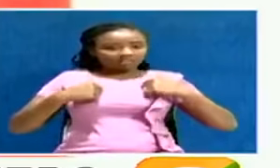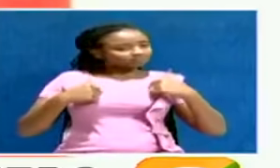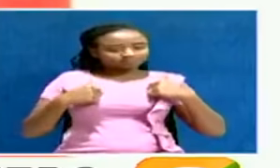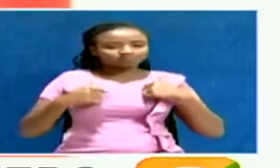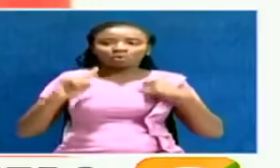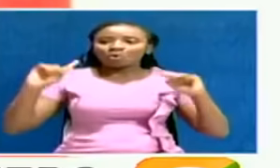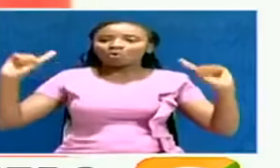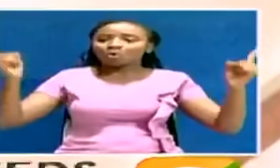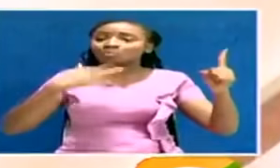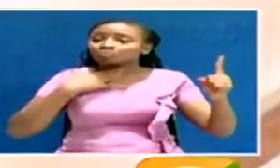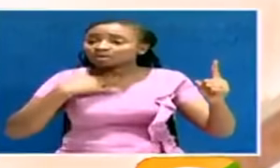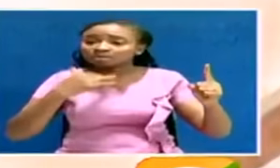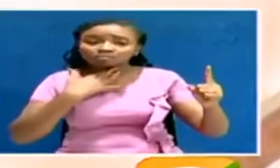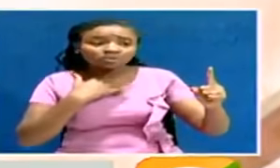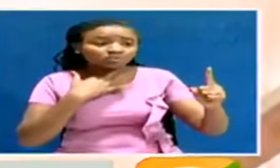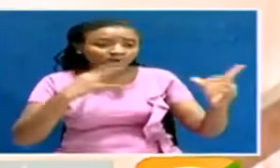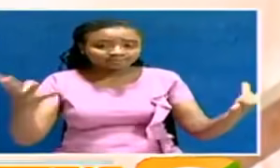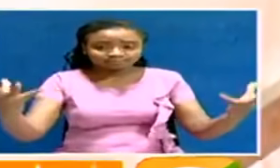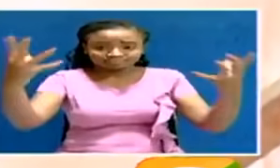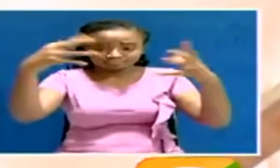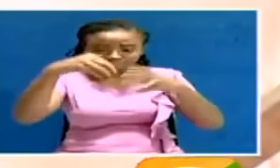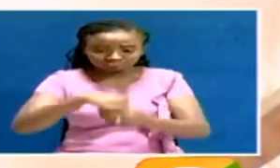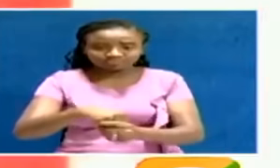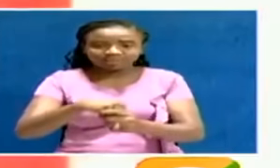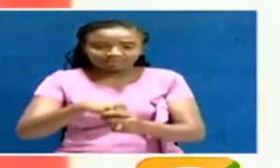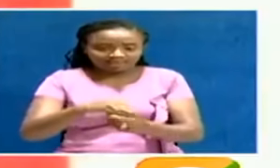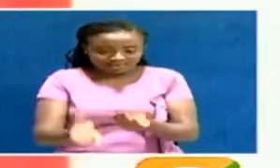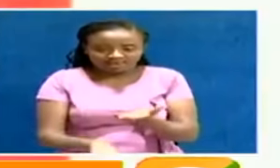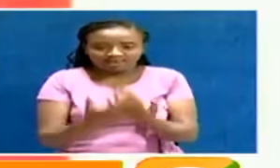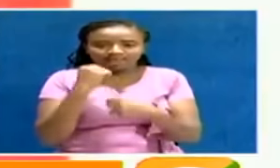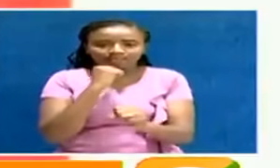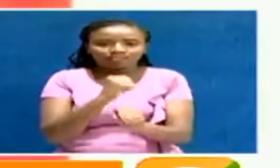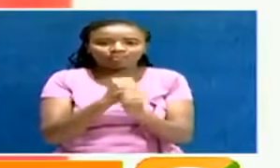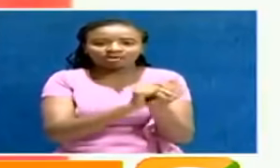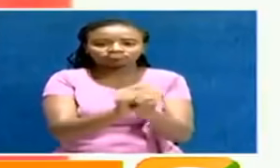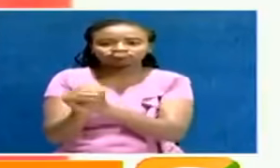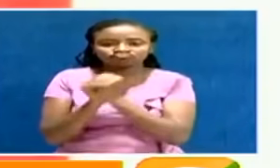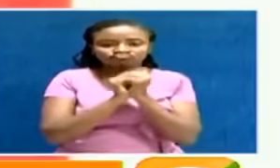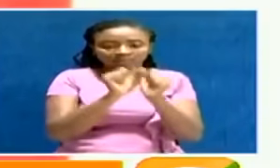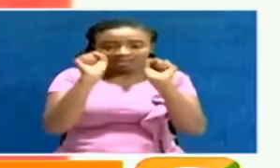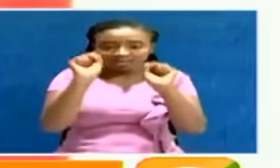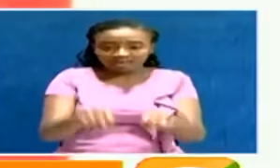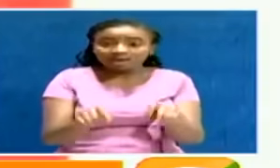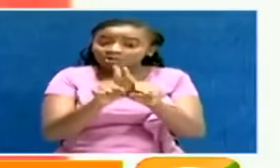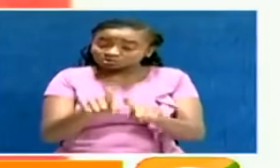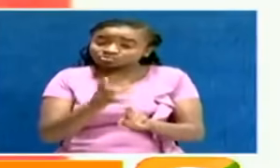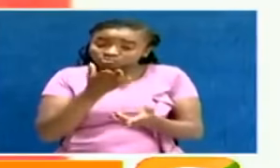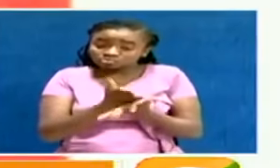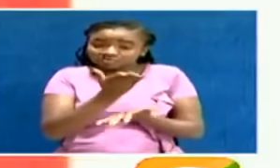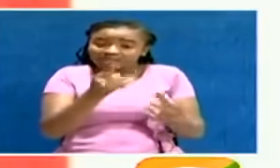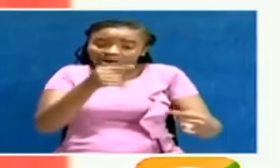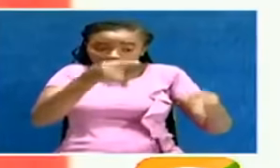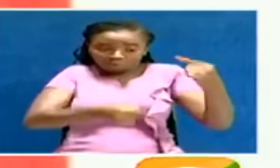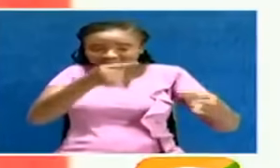board and creates a path for Kenyans to work together, even as they compete, they